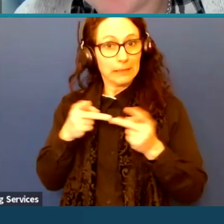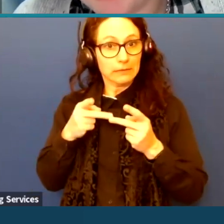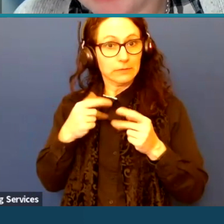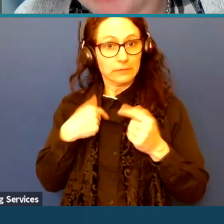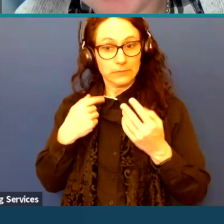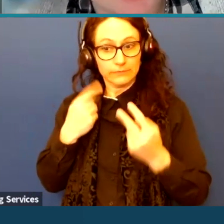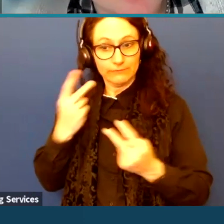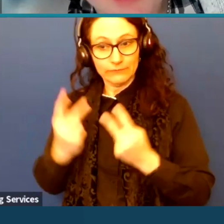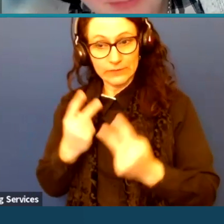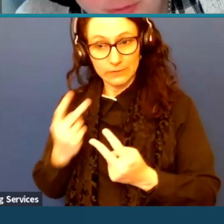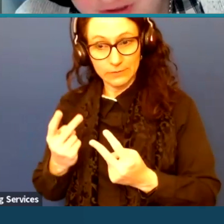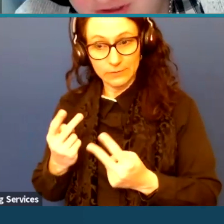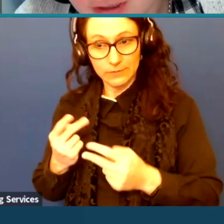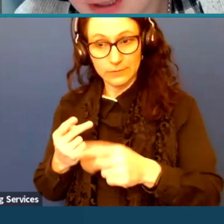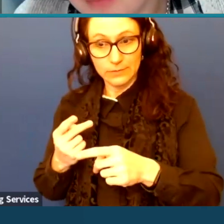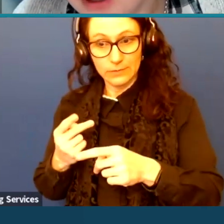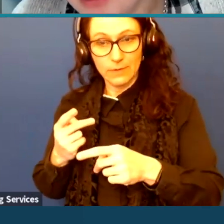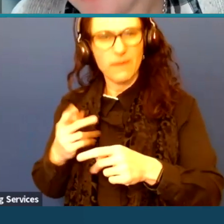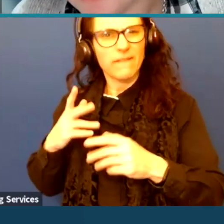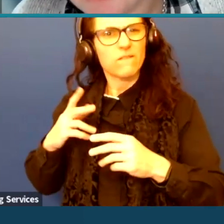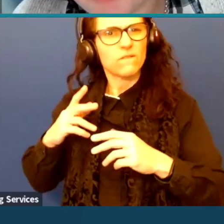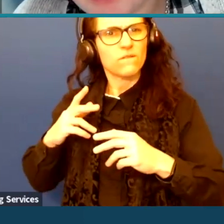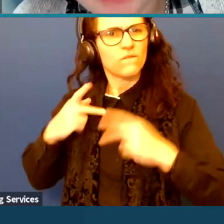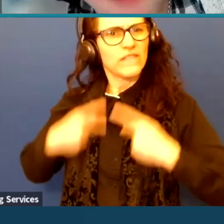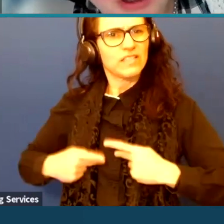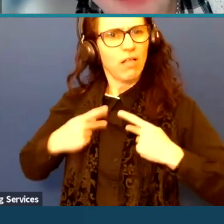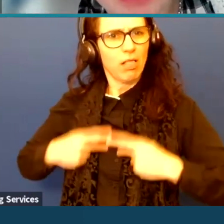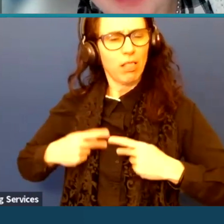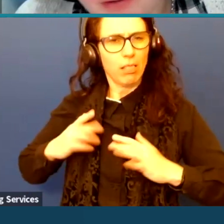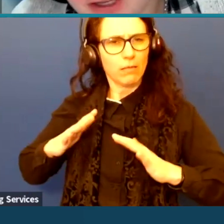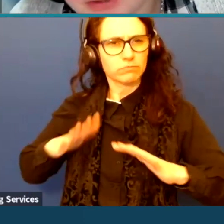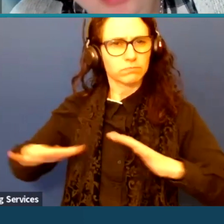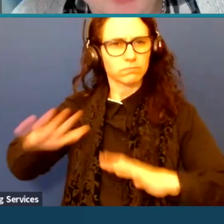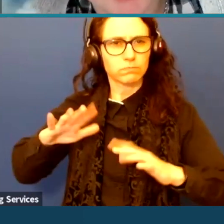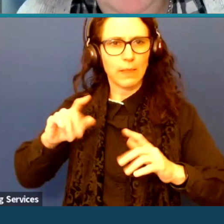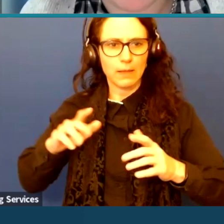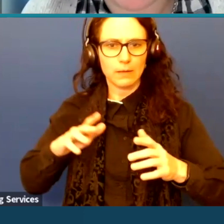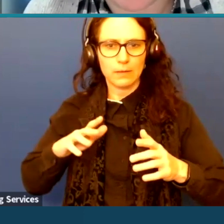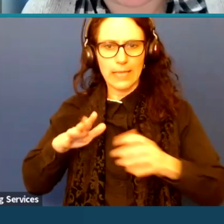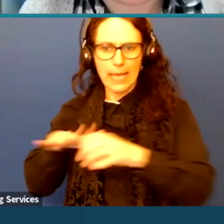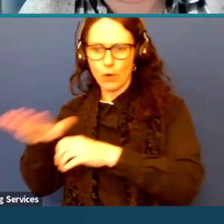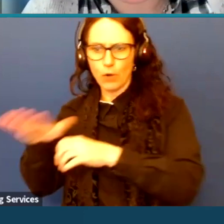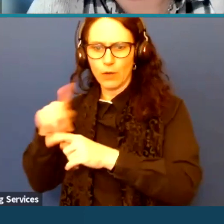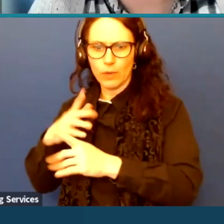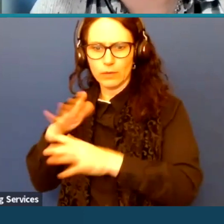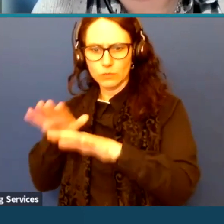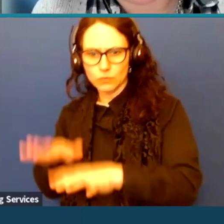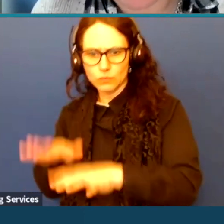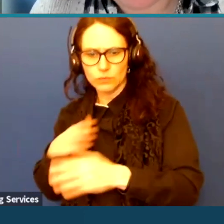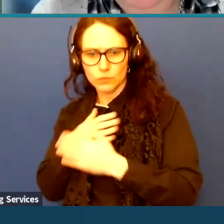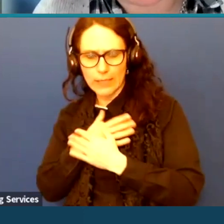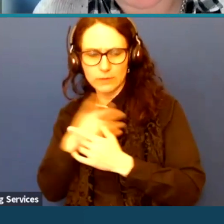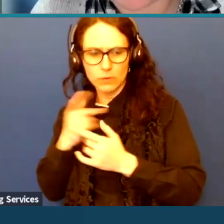itself is also very important. For example, things like relief areas, or if like relief areas